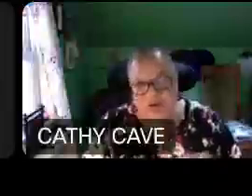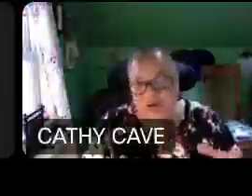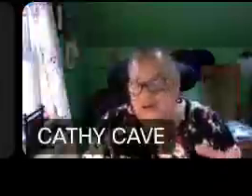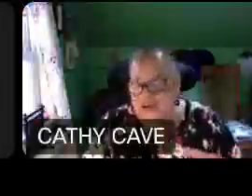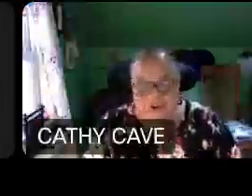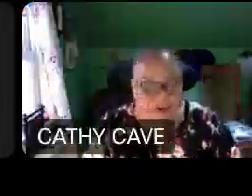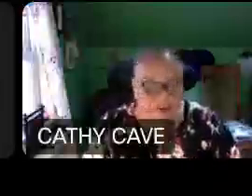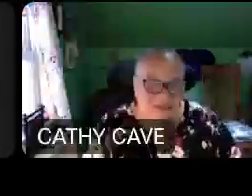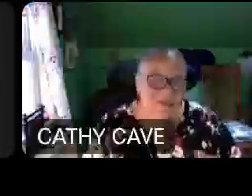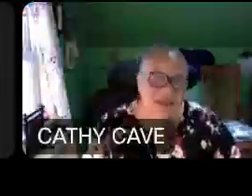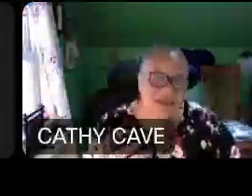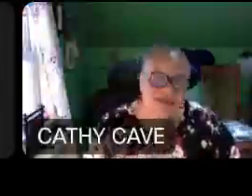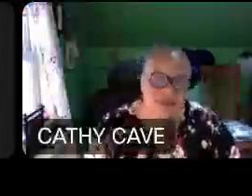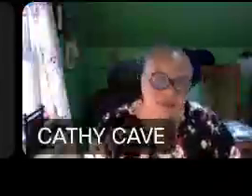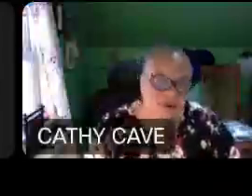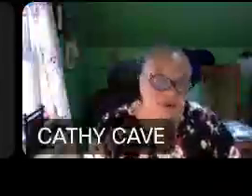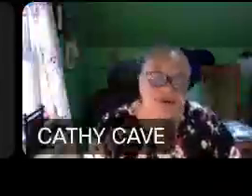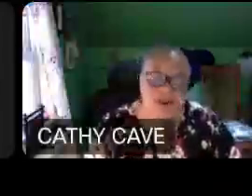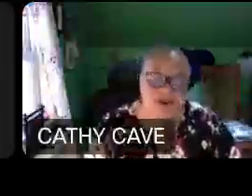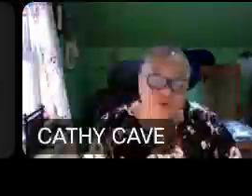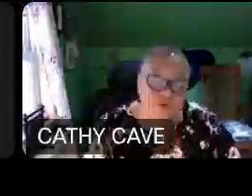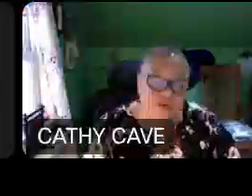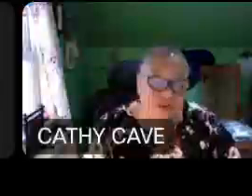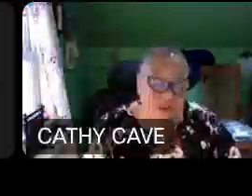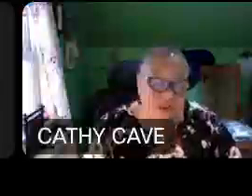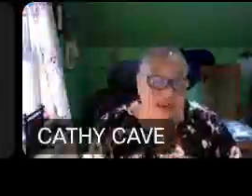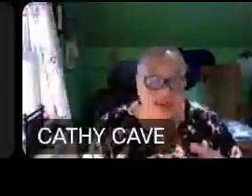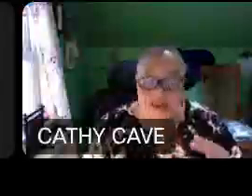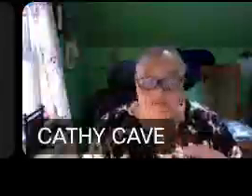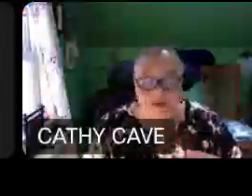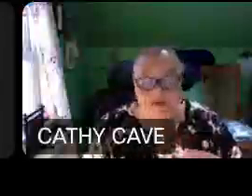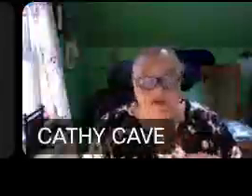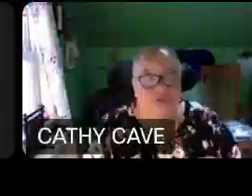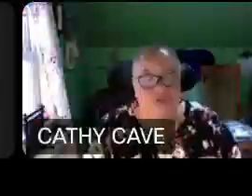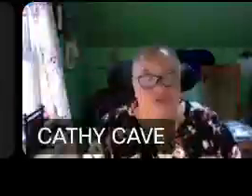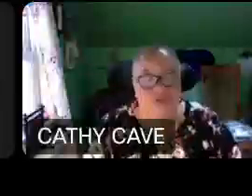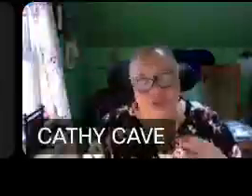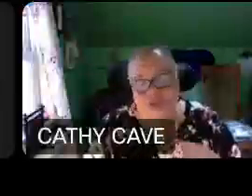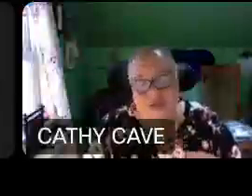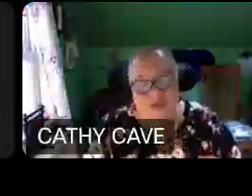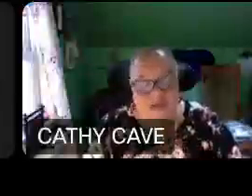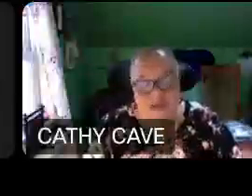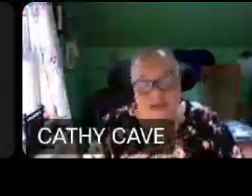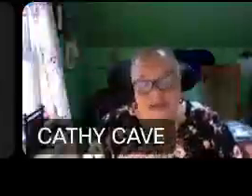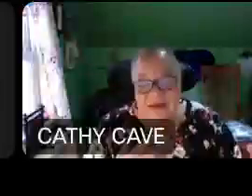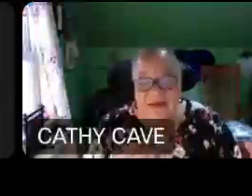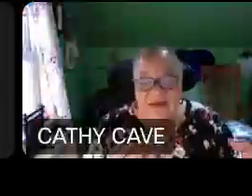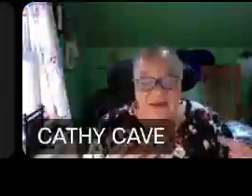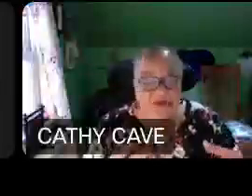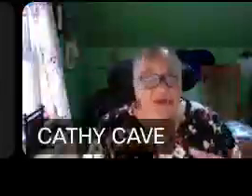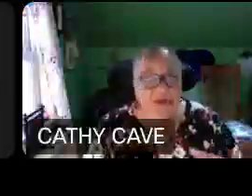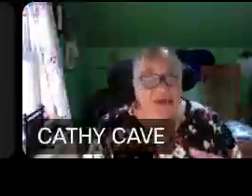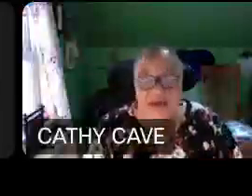either, again, short time in the space, or this would be a whole new thing, asking folks to either bring something that